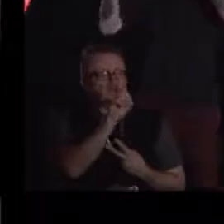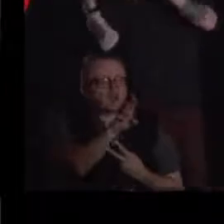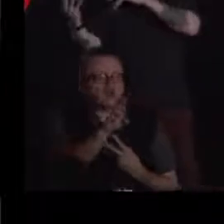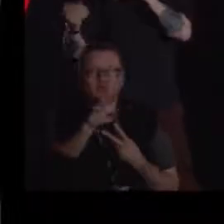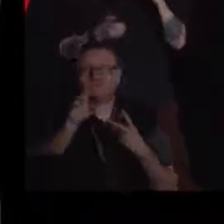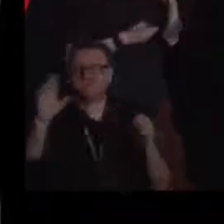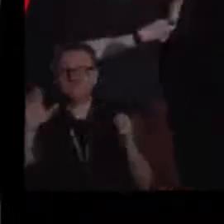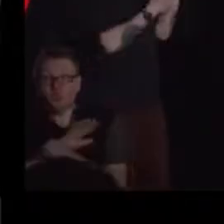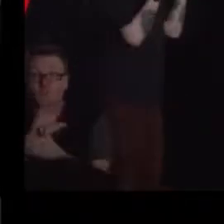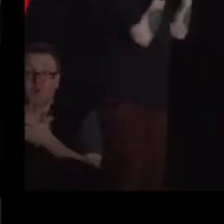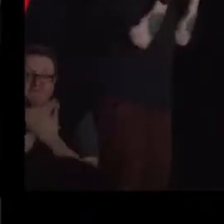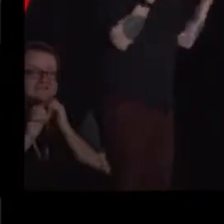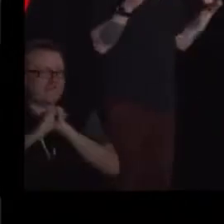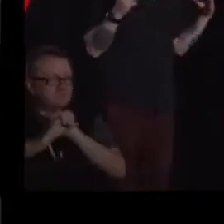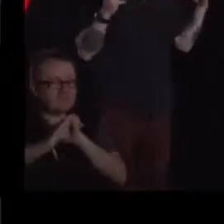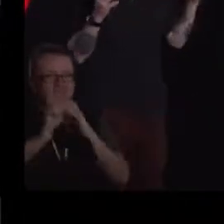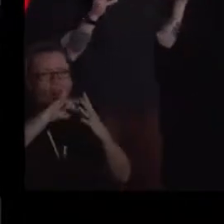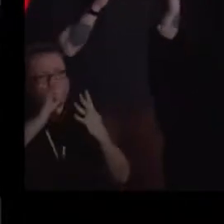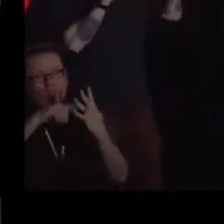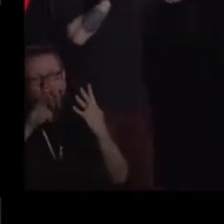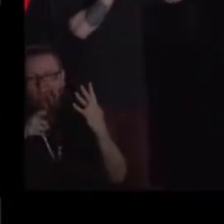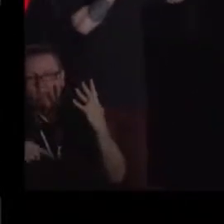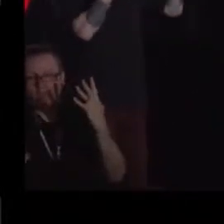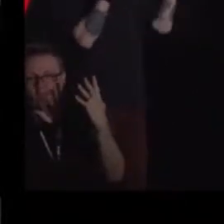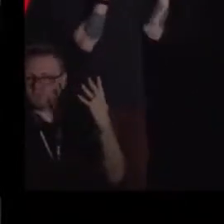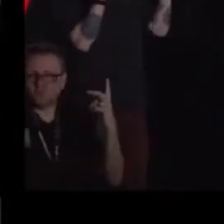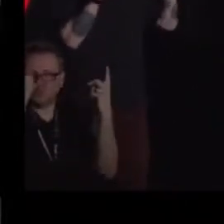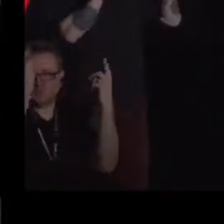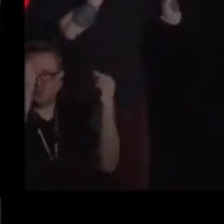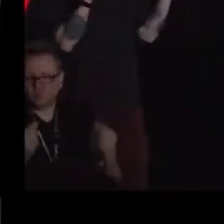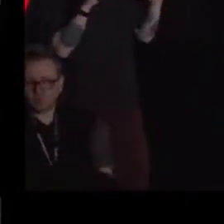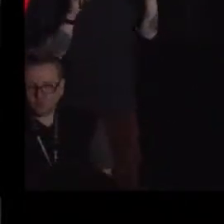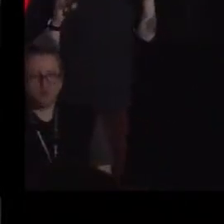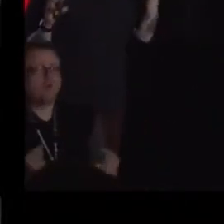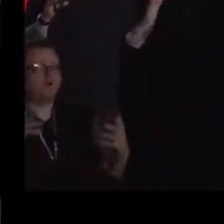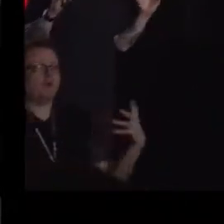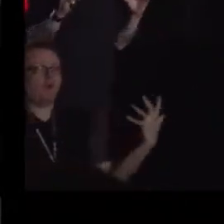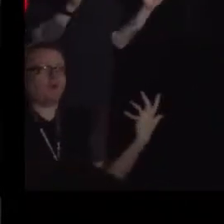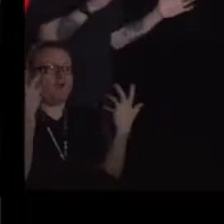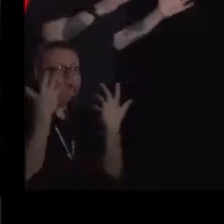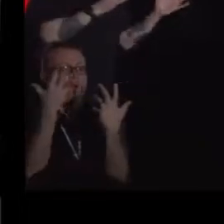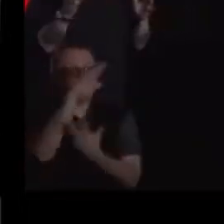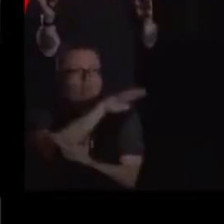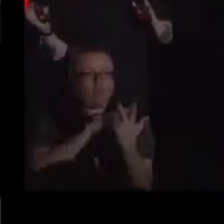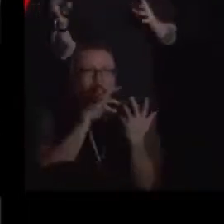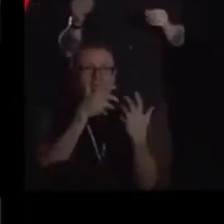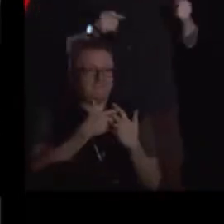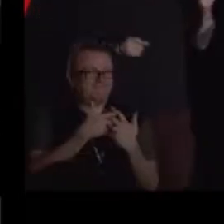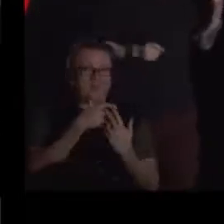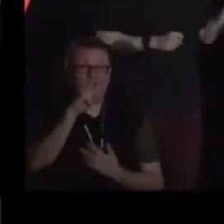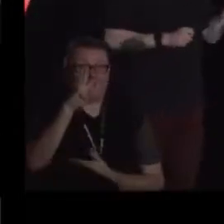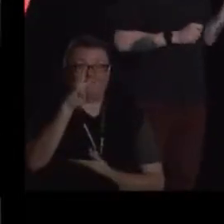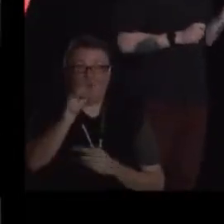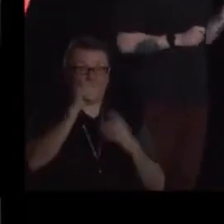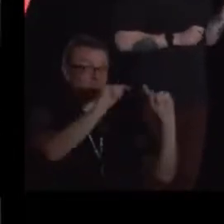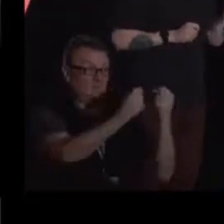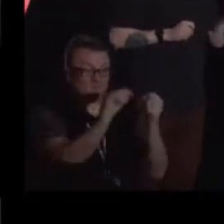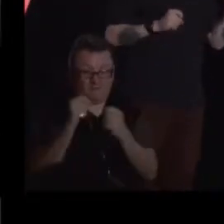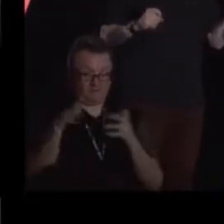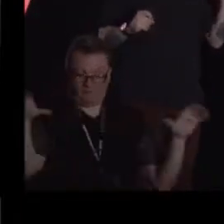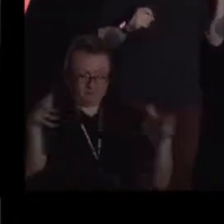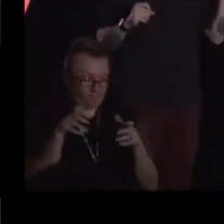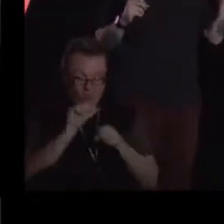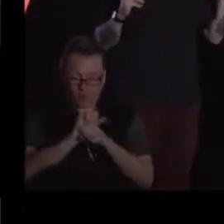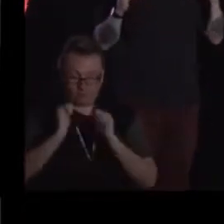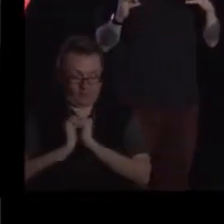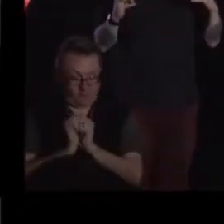films, commercials, does all sorts of stuff. Basically, it's like this amazing sort of amalgamation of 40 years worth of work,